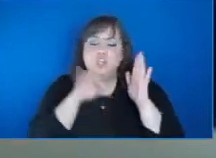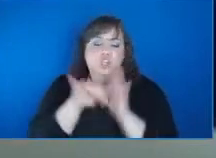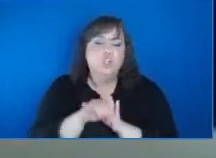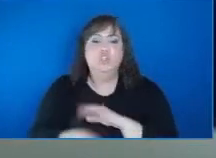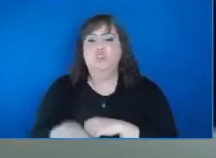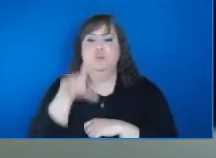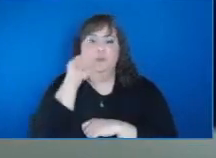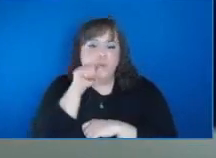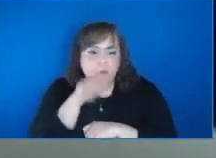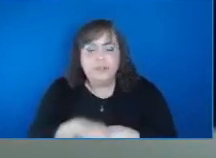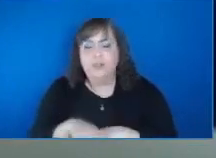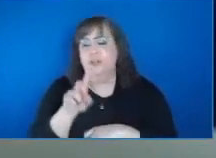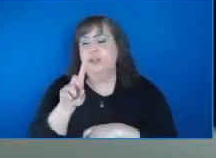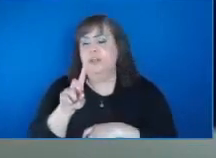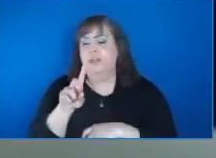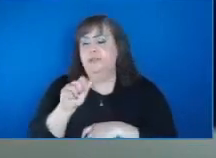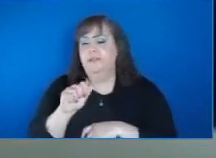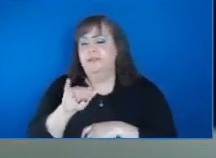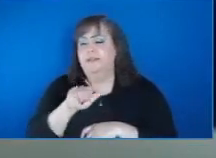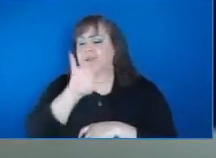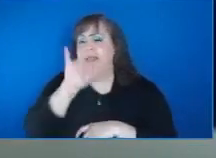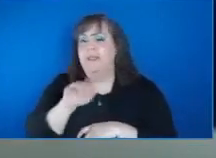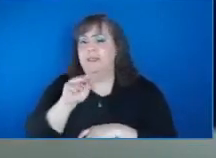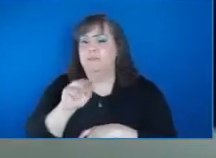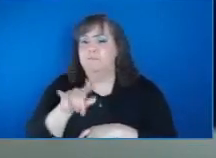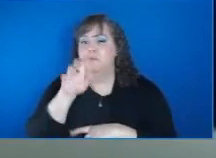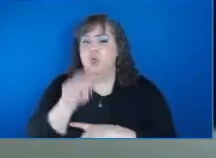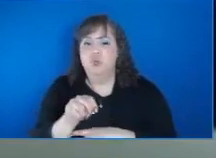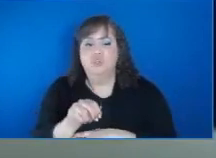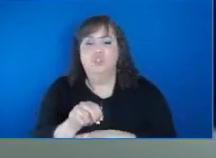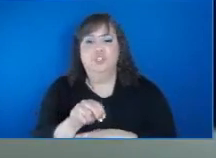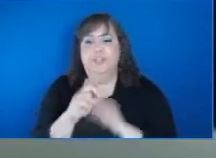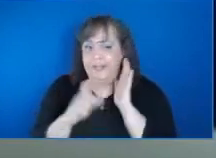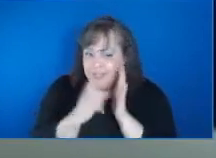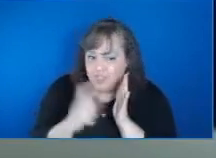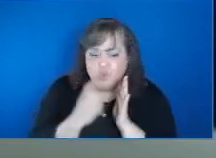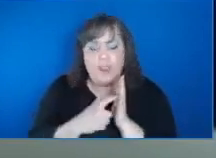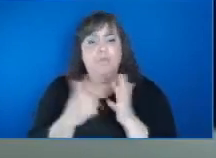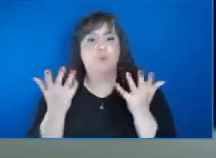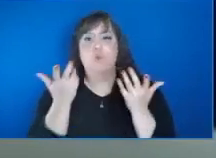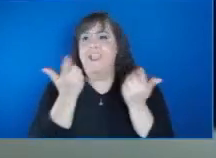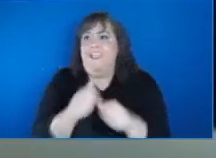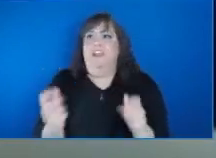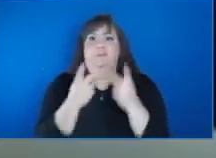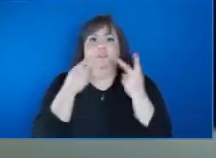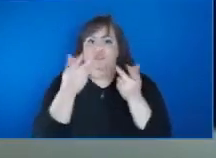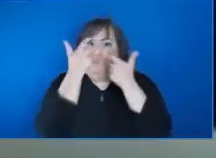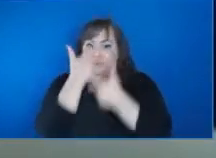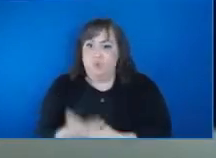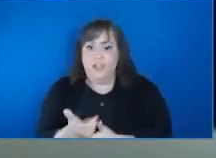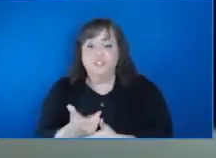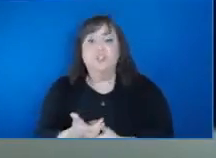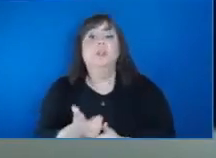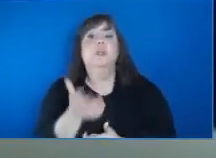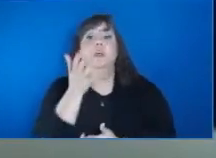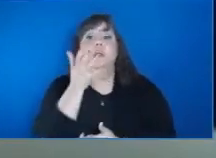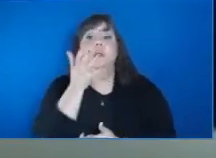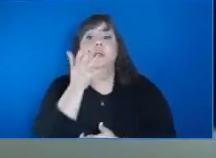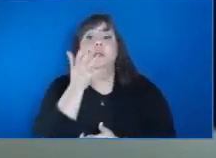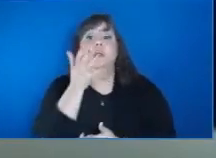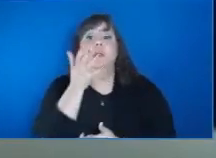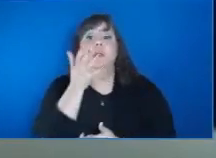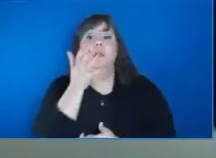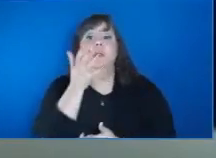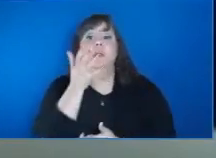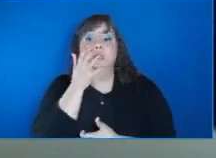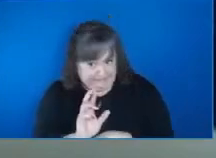socials, we're going to be there. And we want to hear from you. DART is set to lift off from Vandenberg Space Force